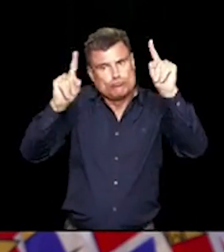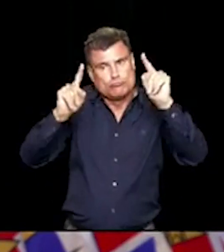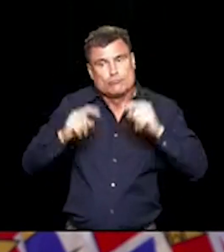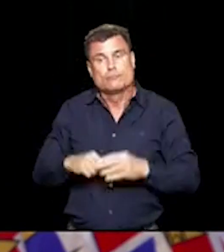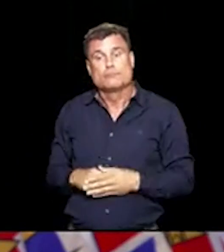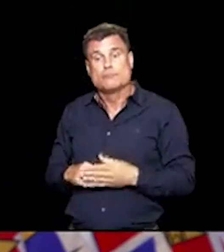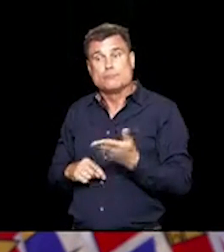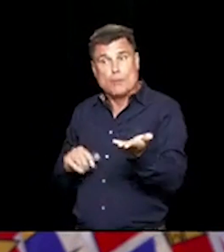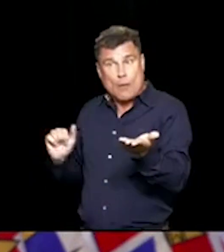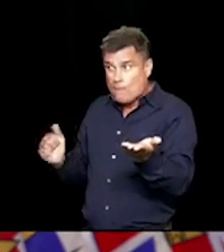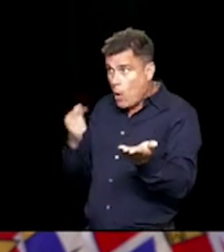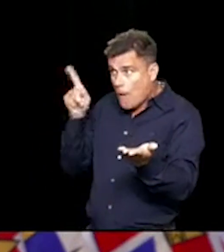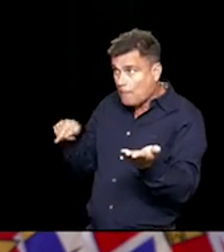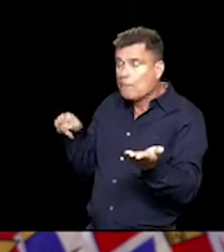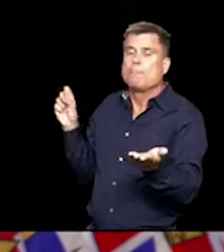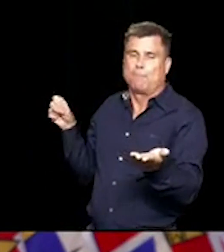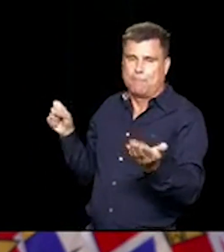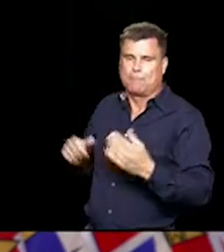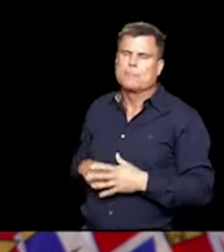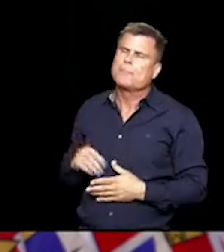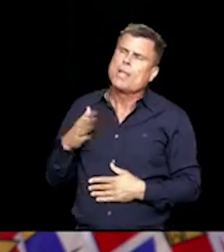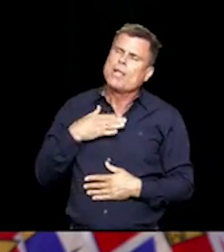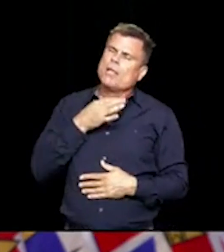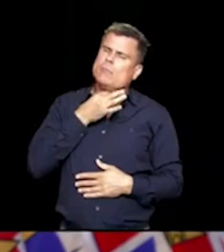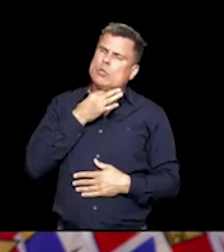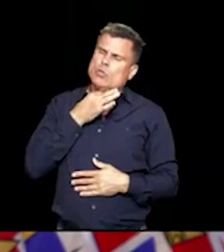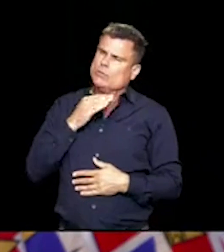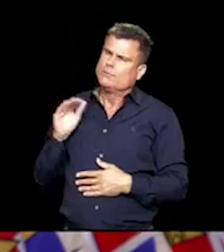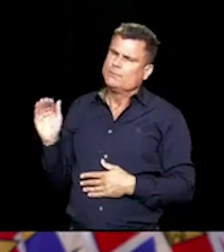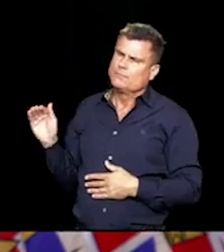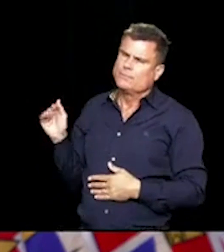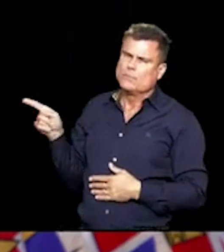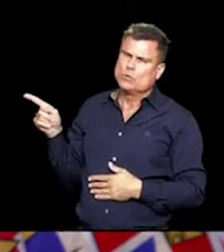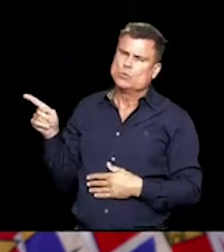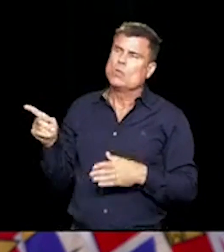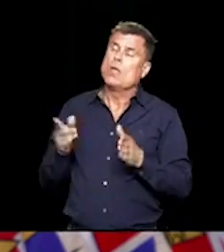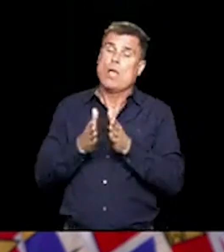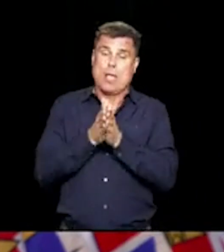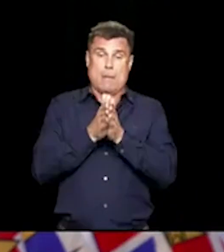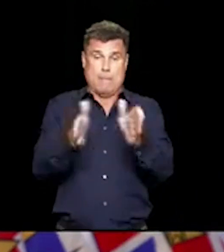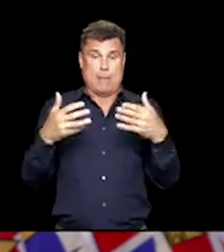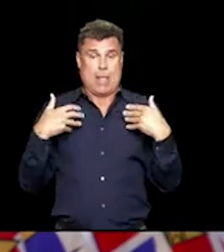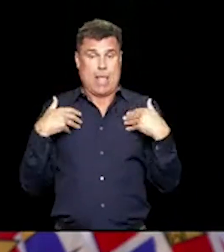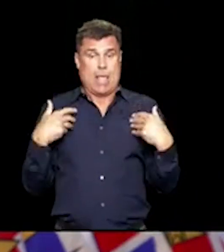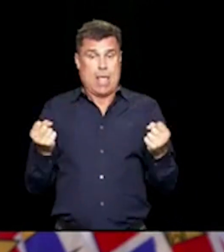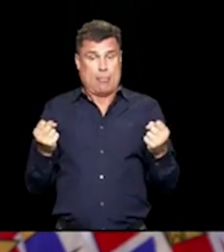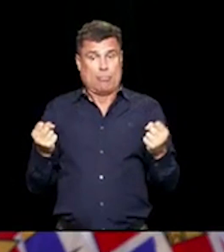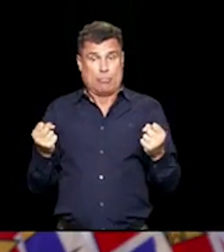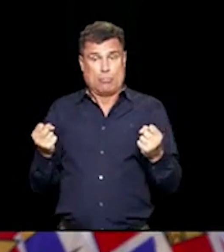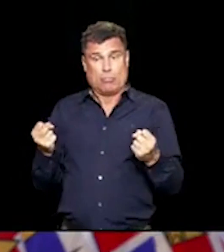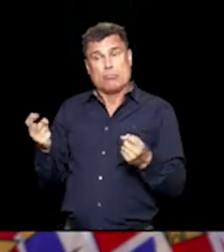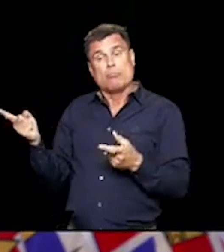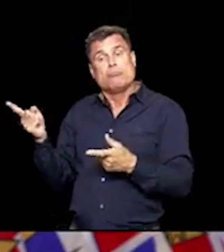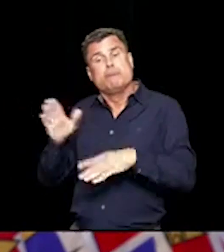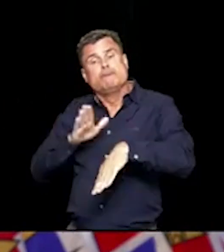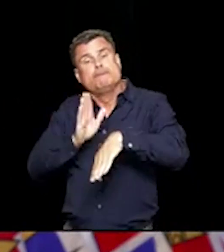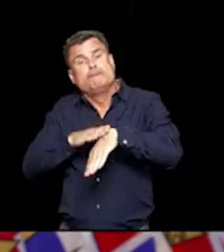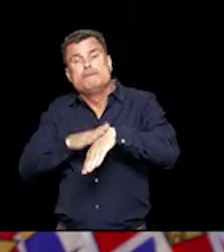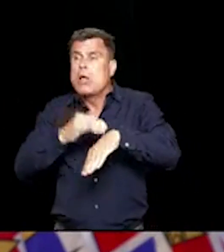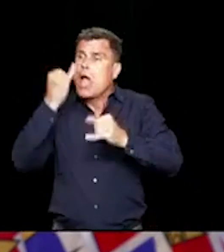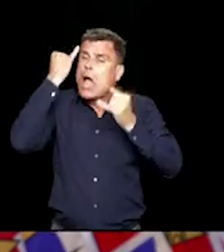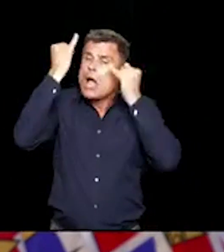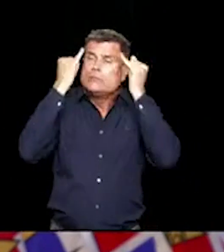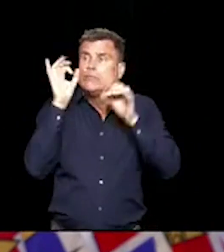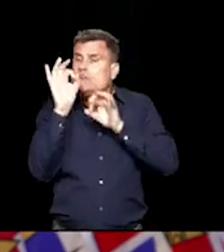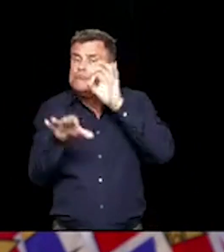follow-up? Yes, please. Were there other measures that your colleagues suggested that you considered but